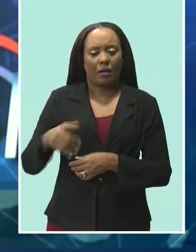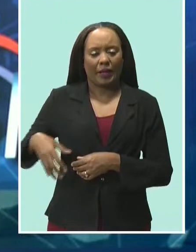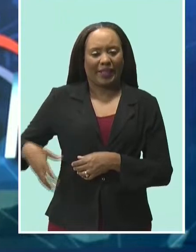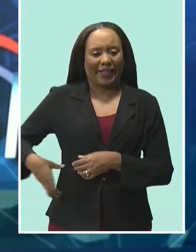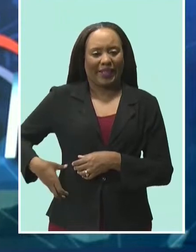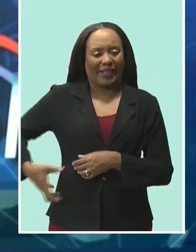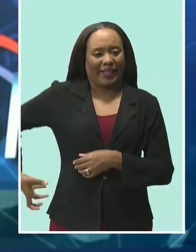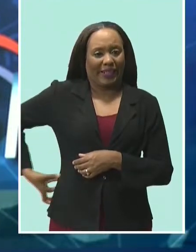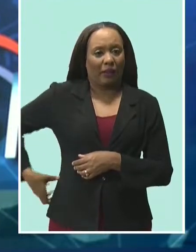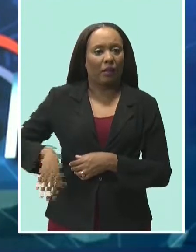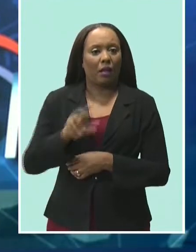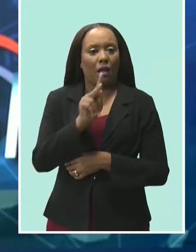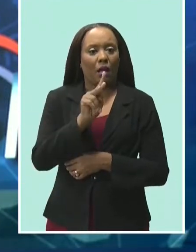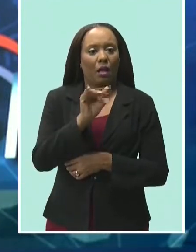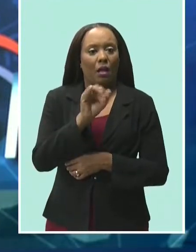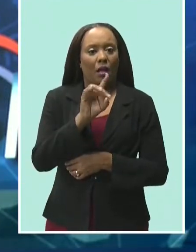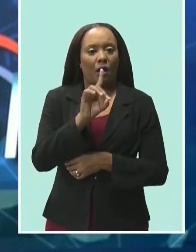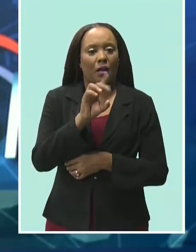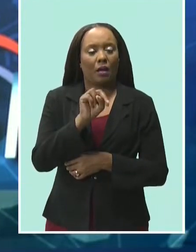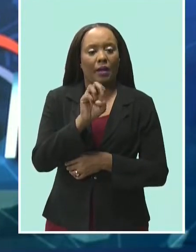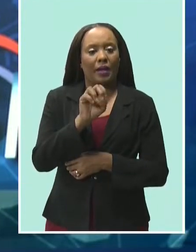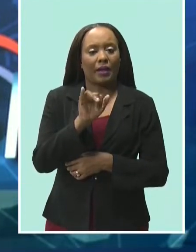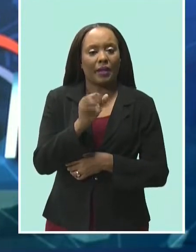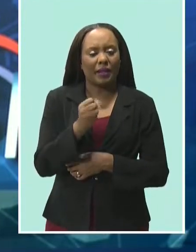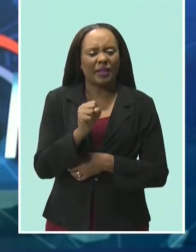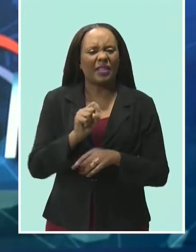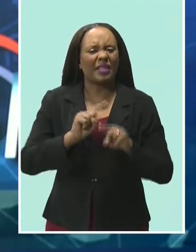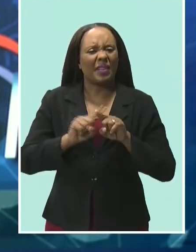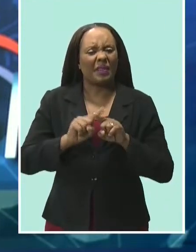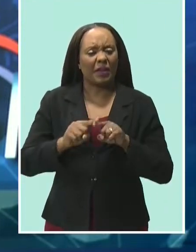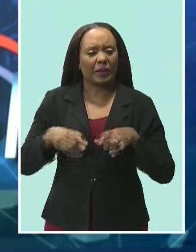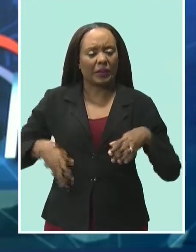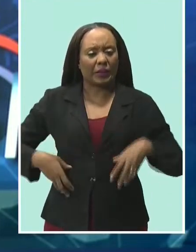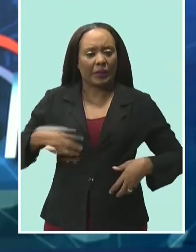at the Queen Elizabeth Hospital, Dr. Margaret Oshia, says